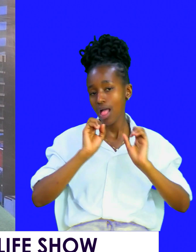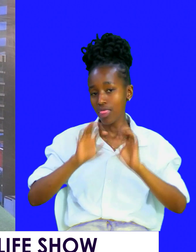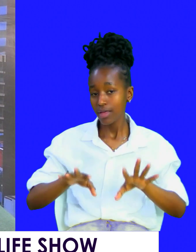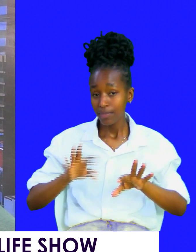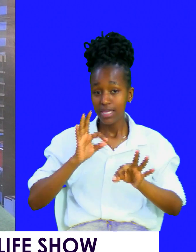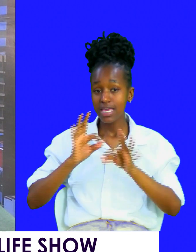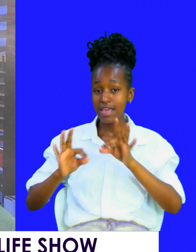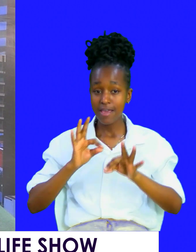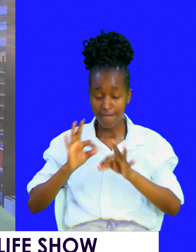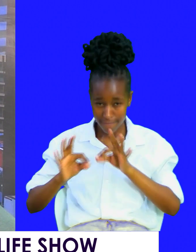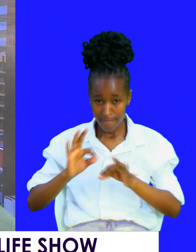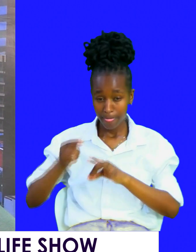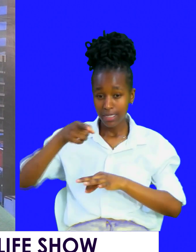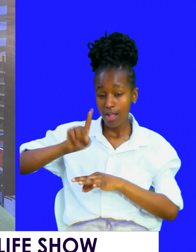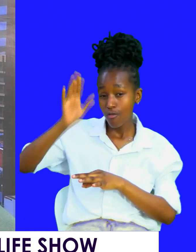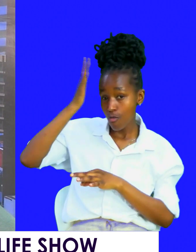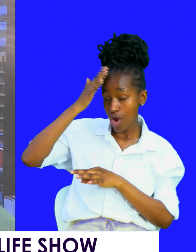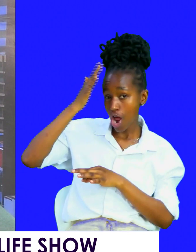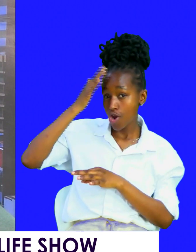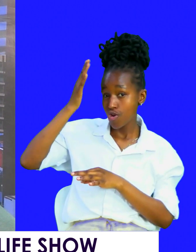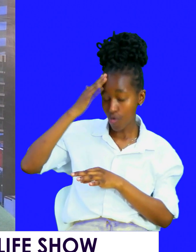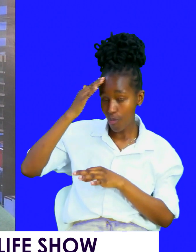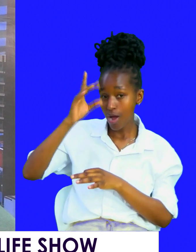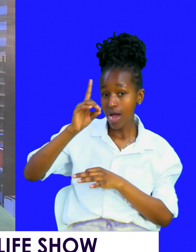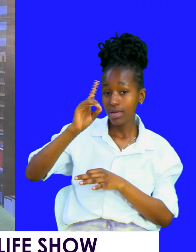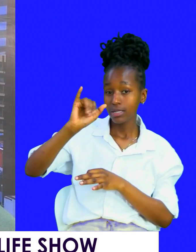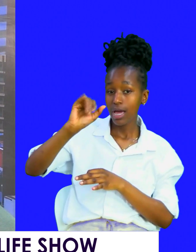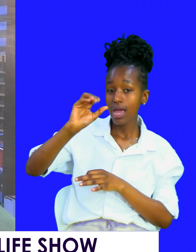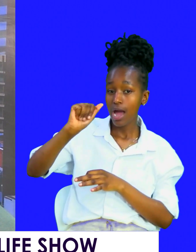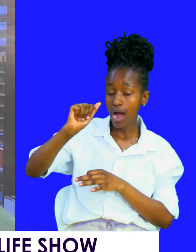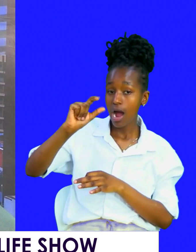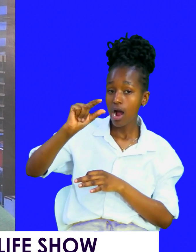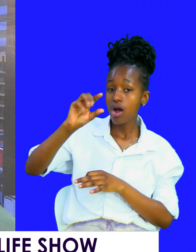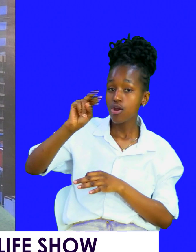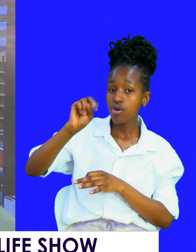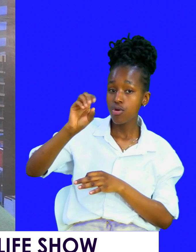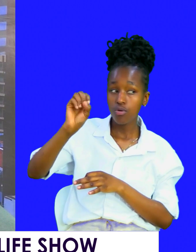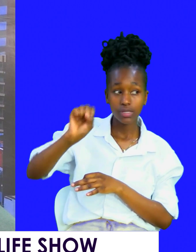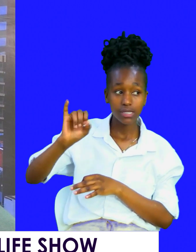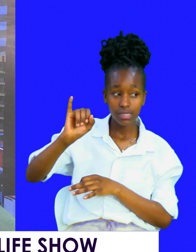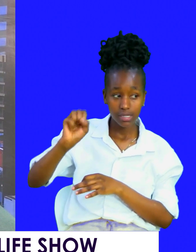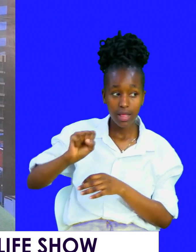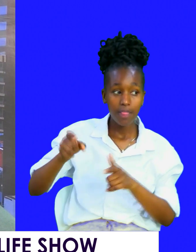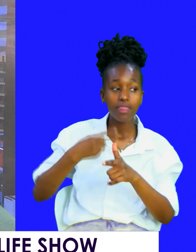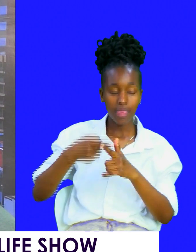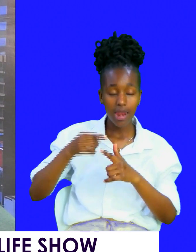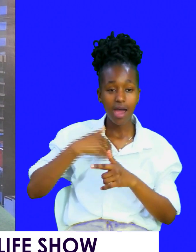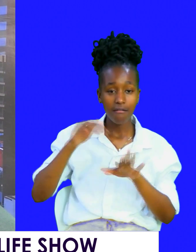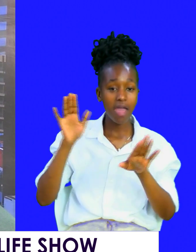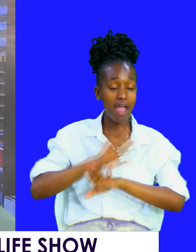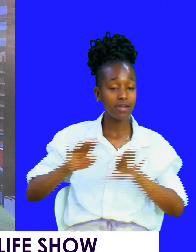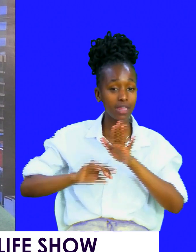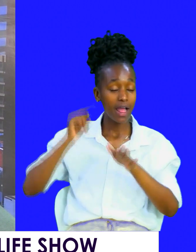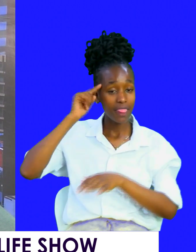Everything is in the diagnosis. Everything is in the brains. Everything is in the thinking. If you